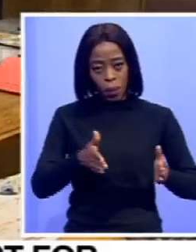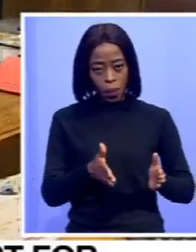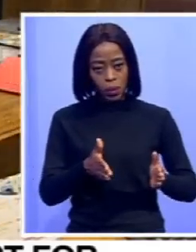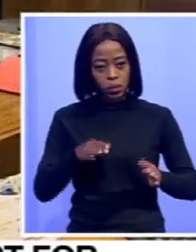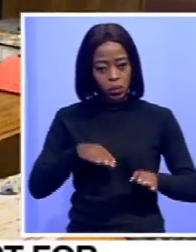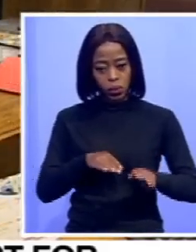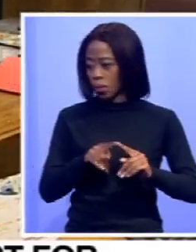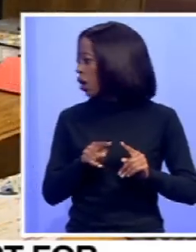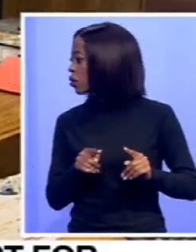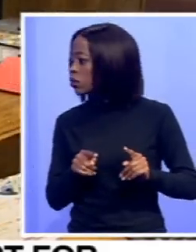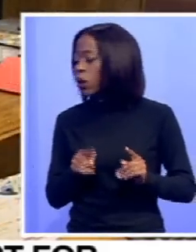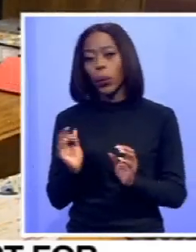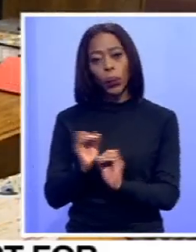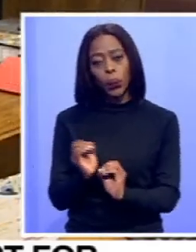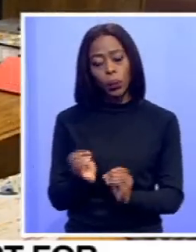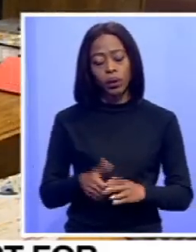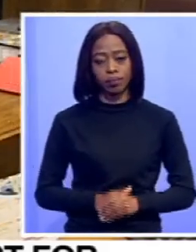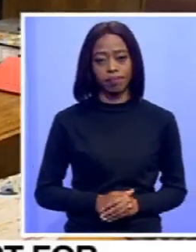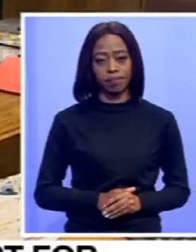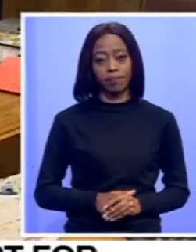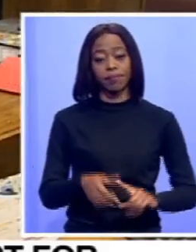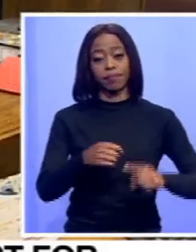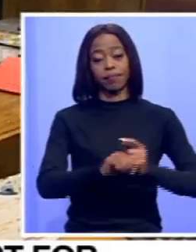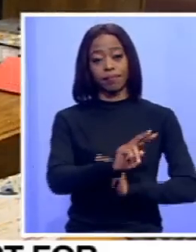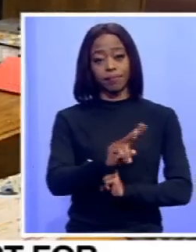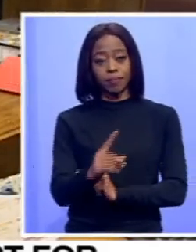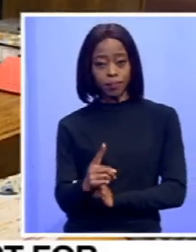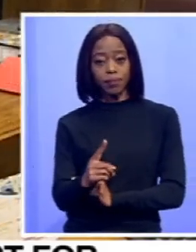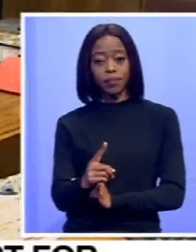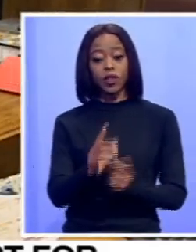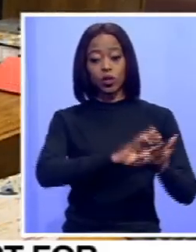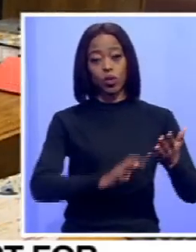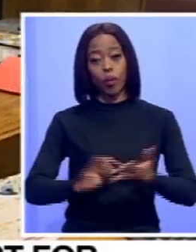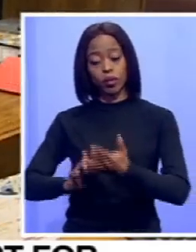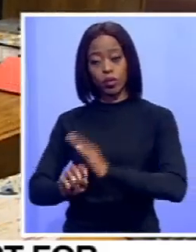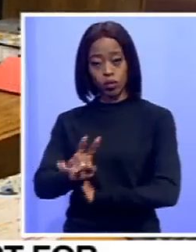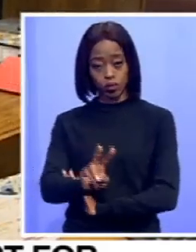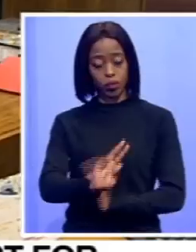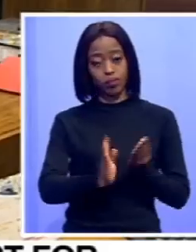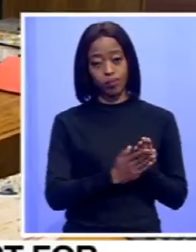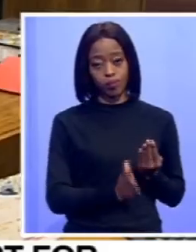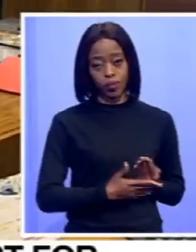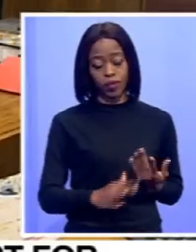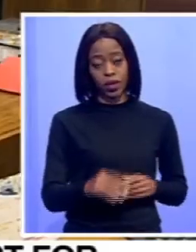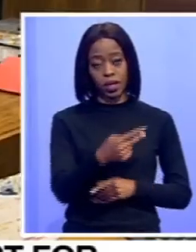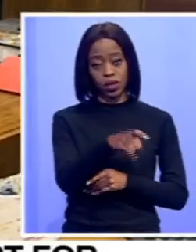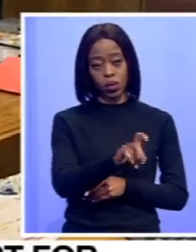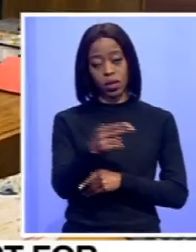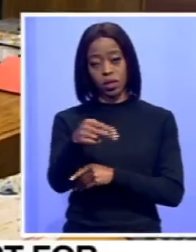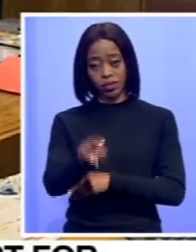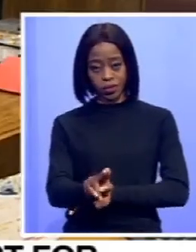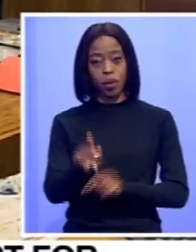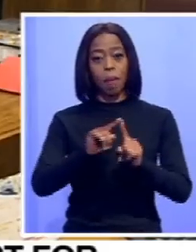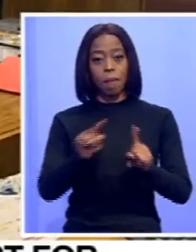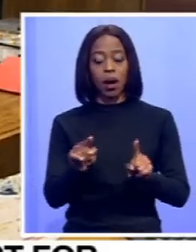not right at the back. Sub 21, he had deposed to 2 statements that were admitted as exhibits H1 and H2, but had